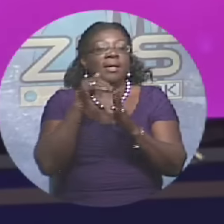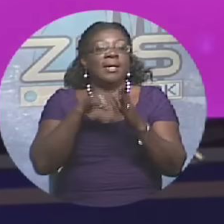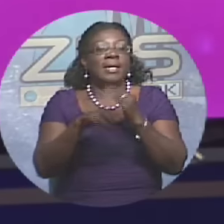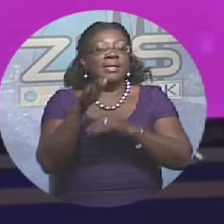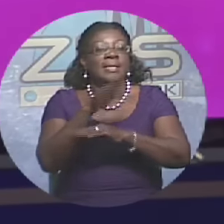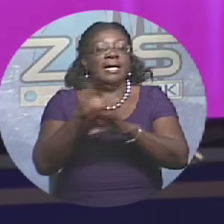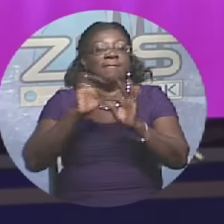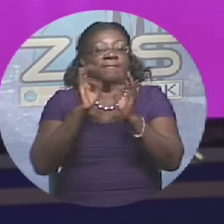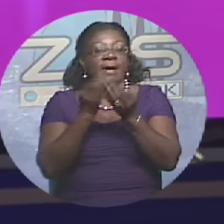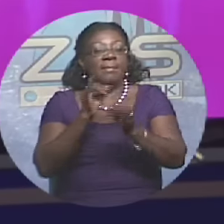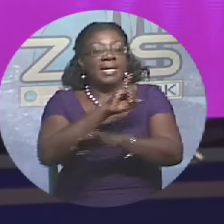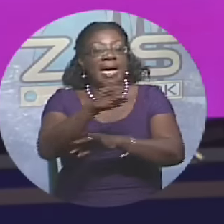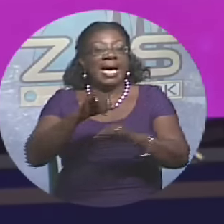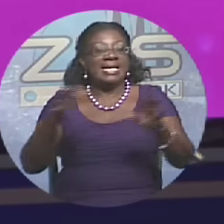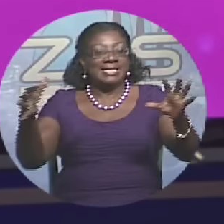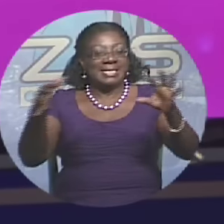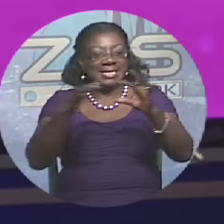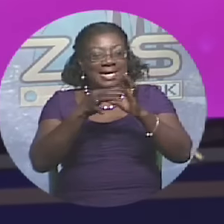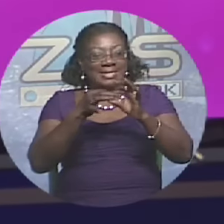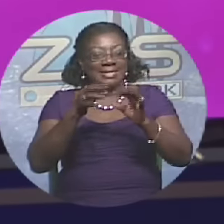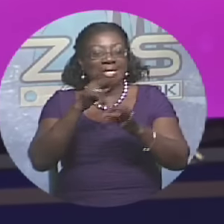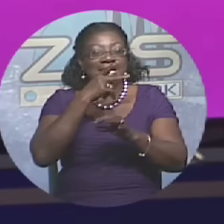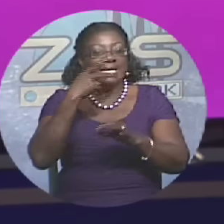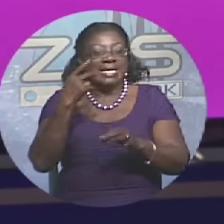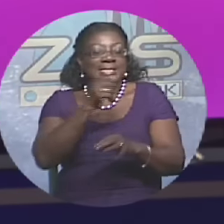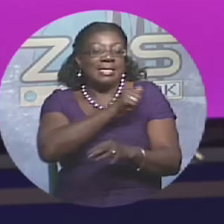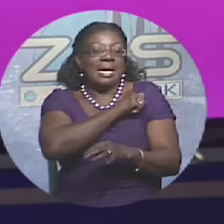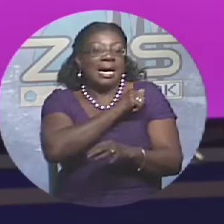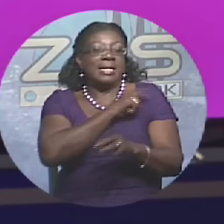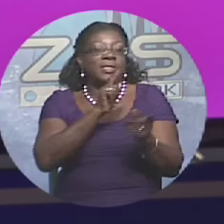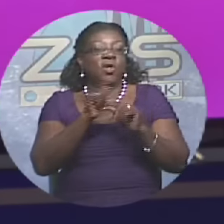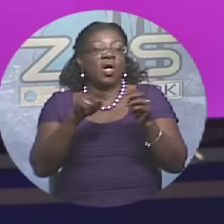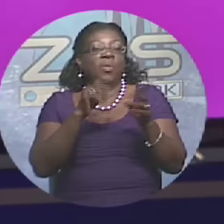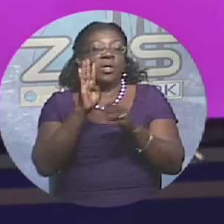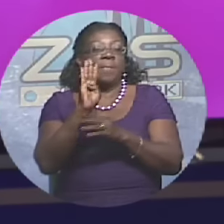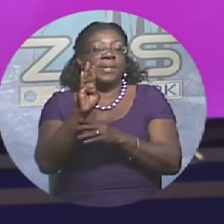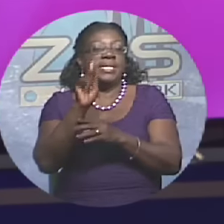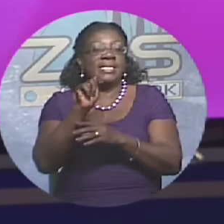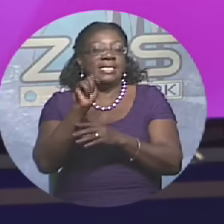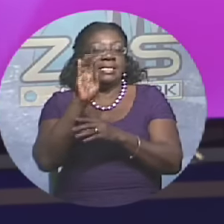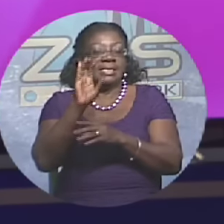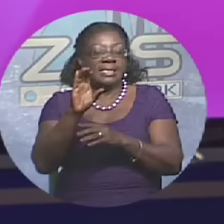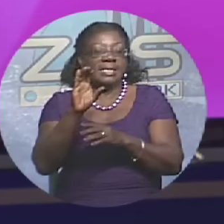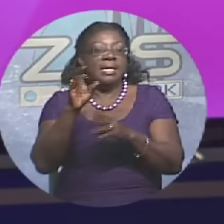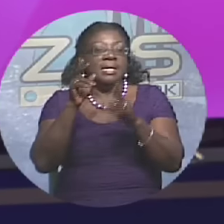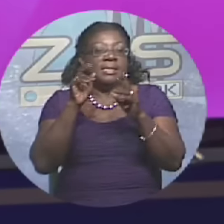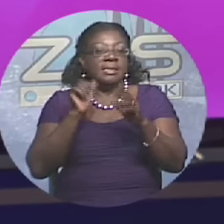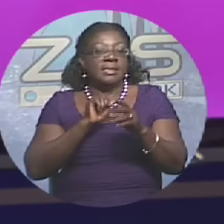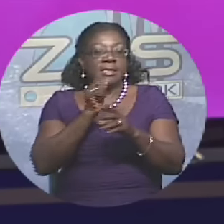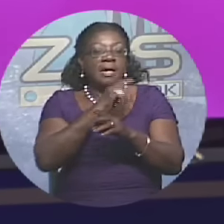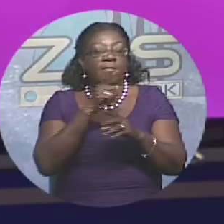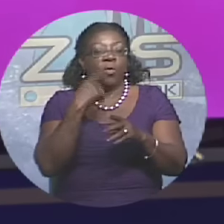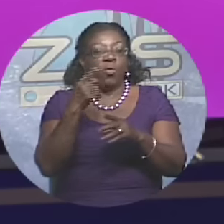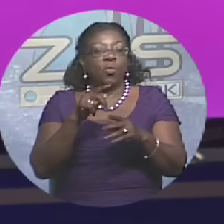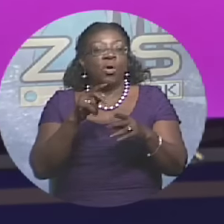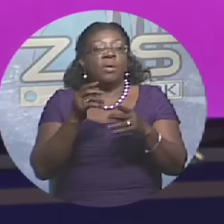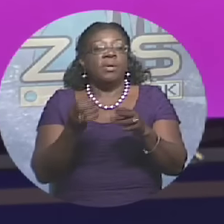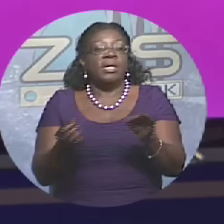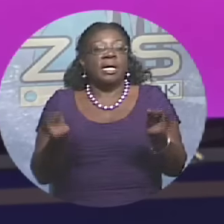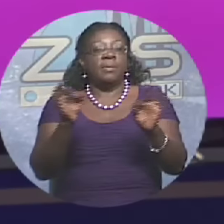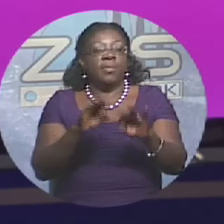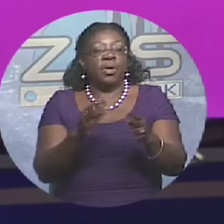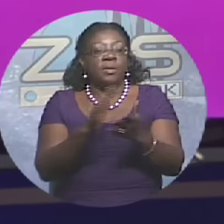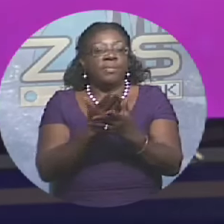Family Island Connection, Keishla Adderley introduces you to a BTC staffer playing a key role in the communications network in Grand